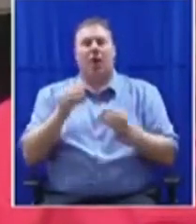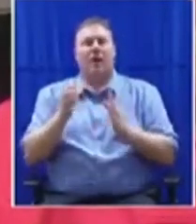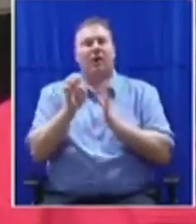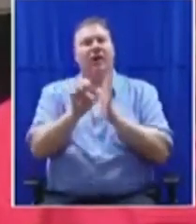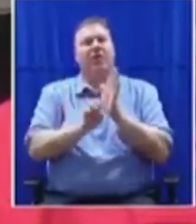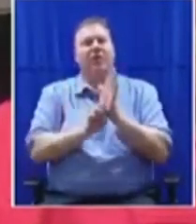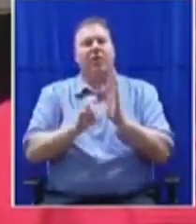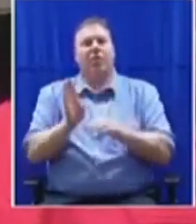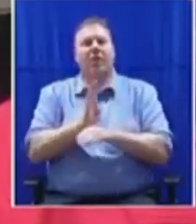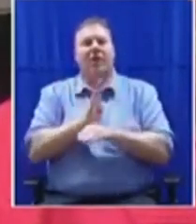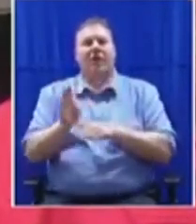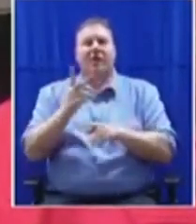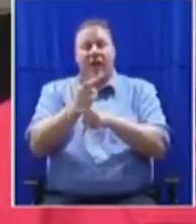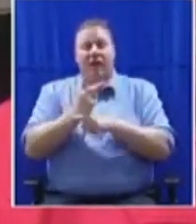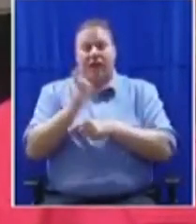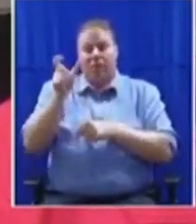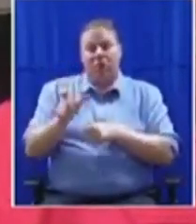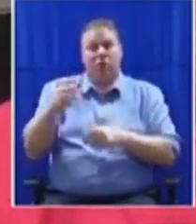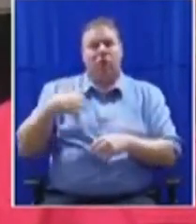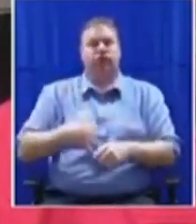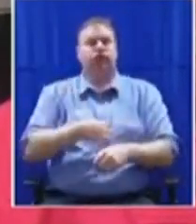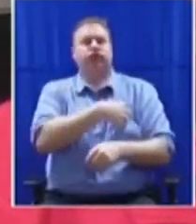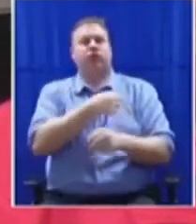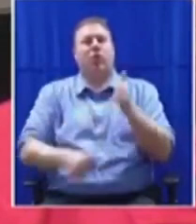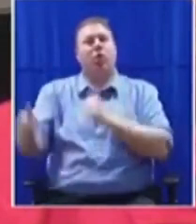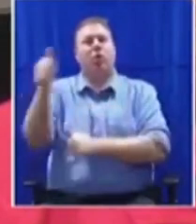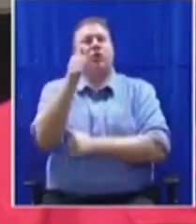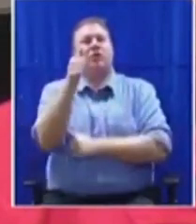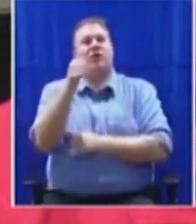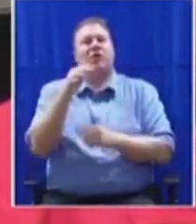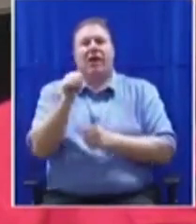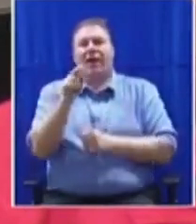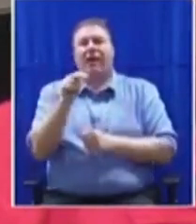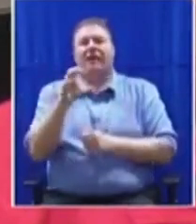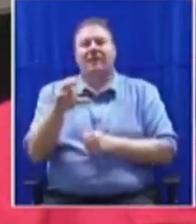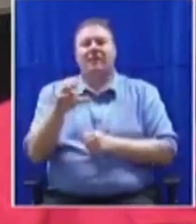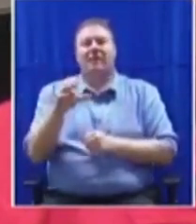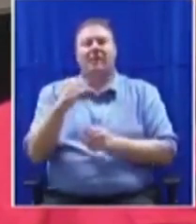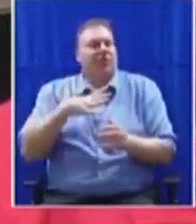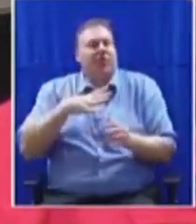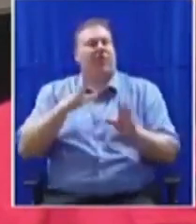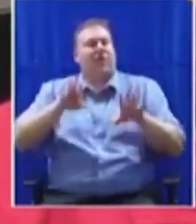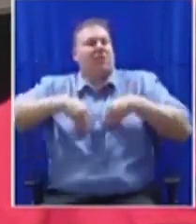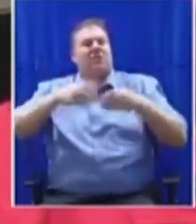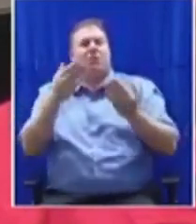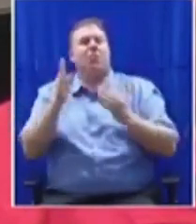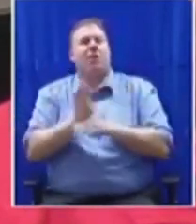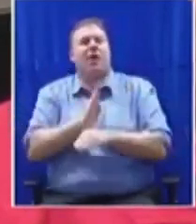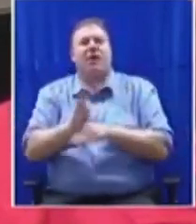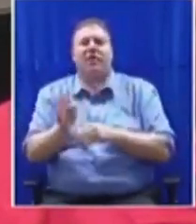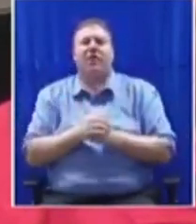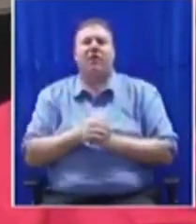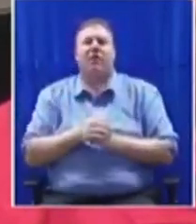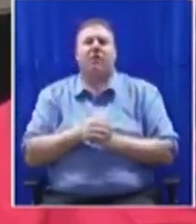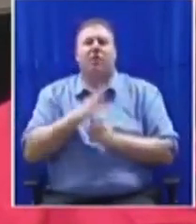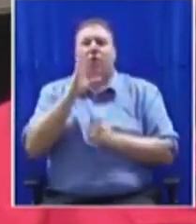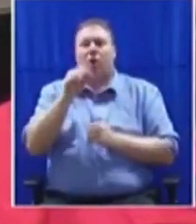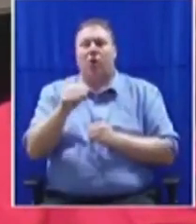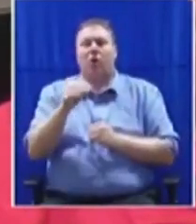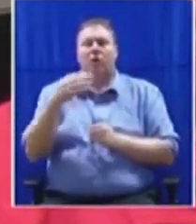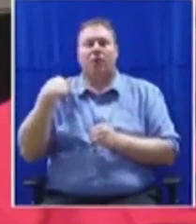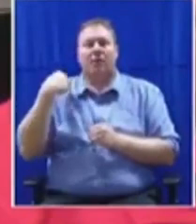By keeping such a person in a position of authority, the ANC is condoning that kind of behavior. We call on the Minister